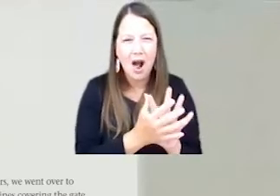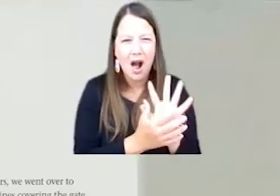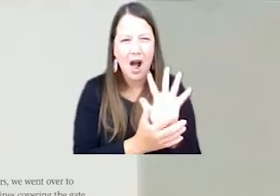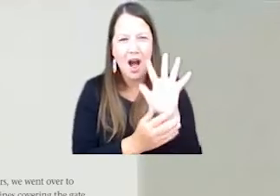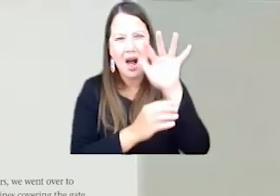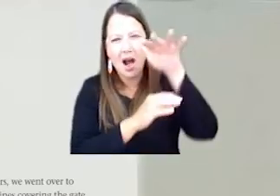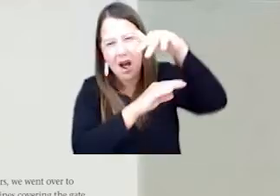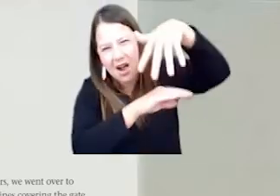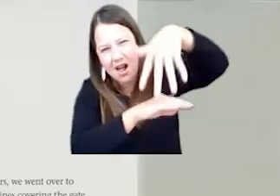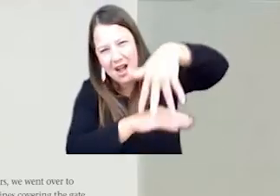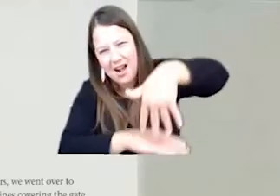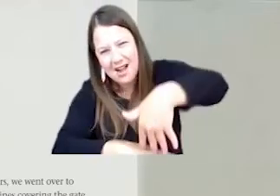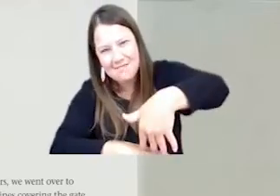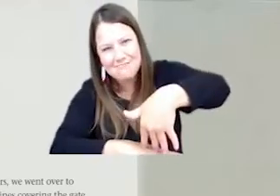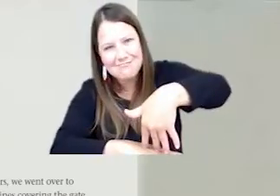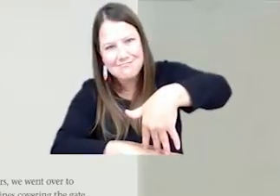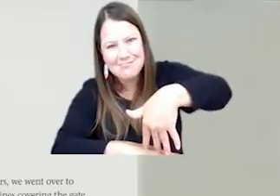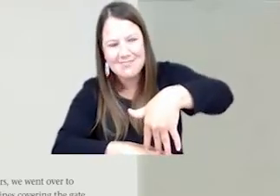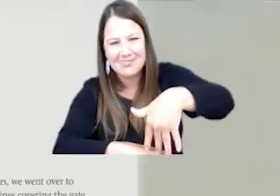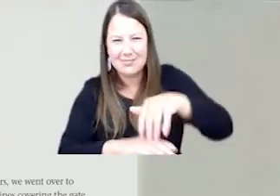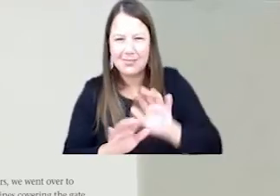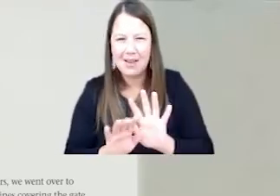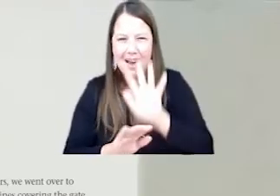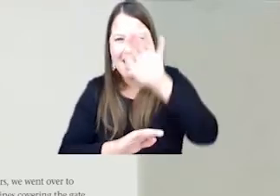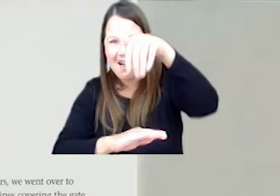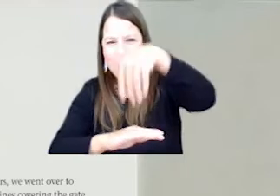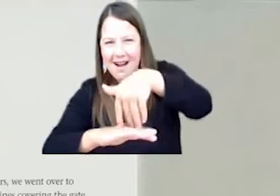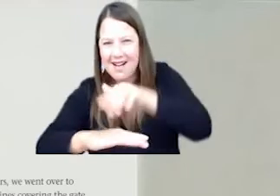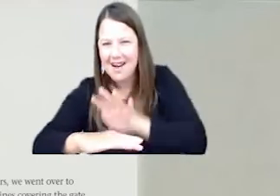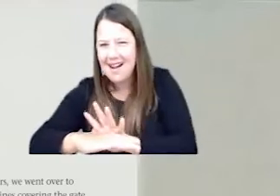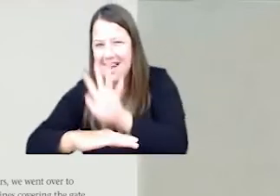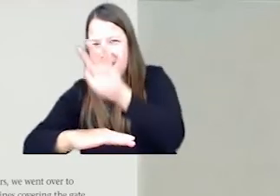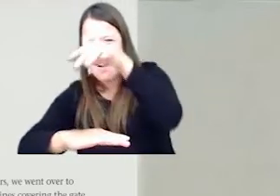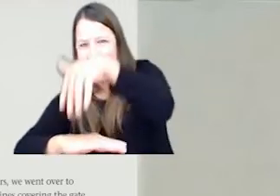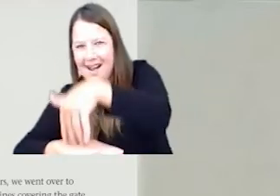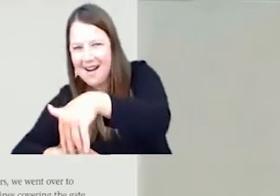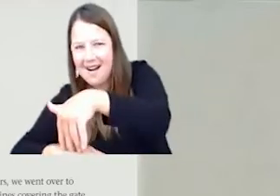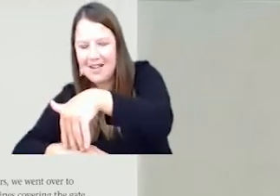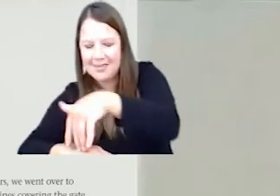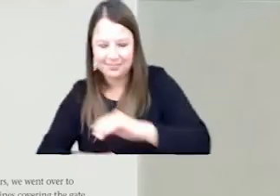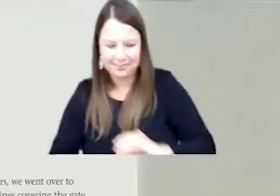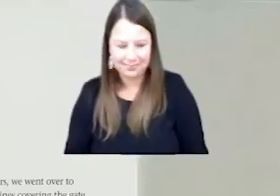and they reached all the way to the ground.